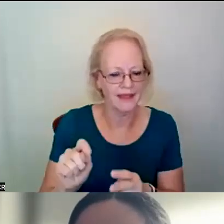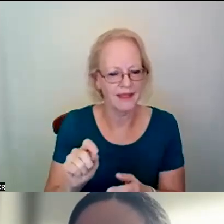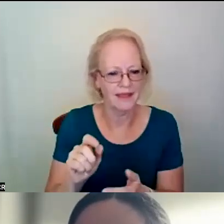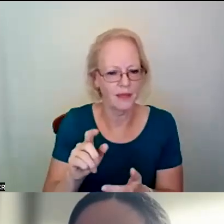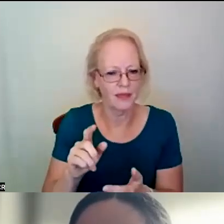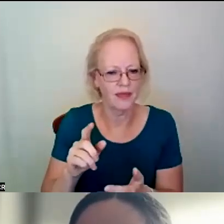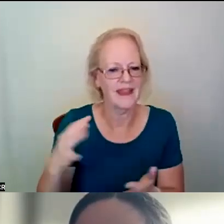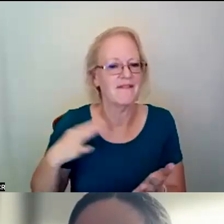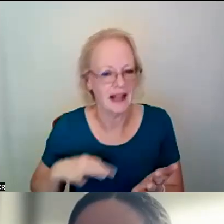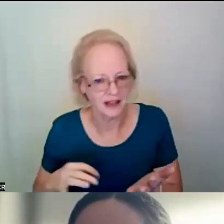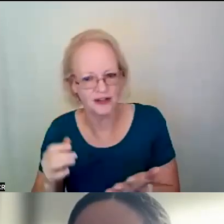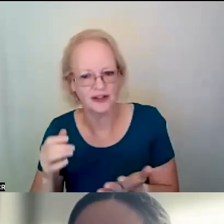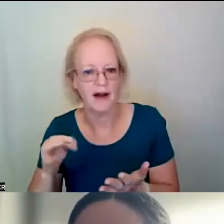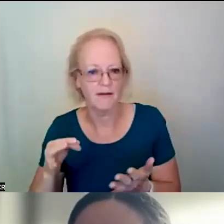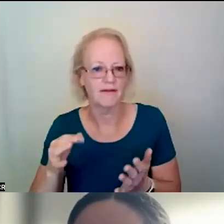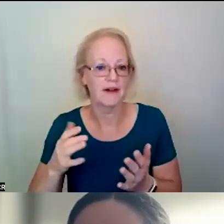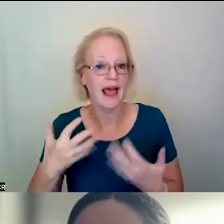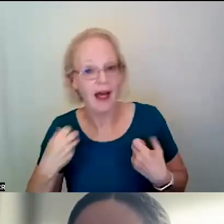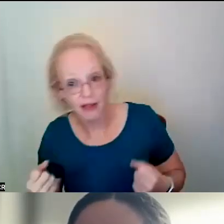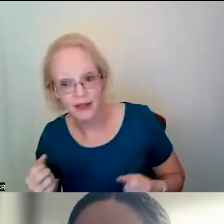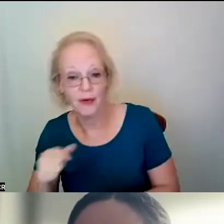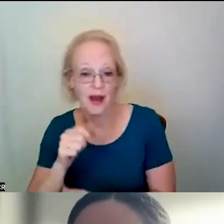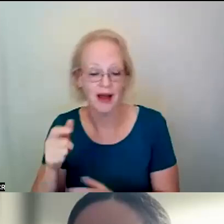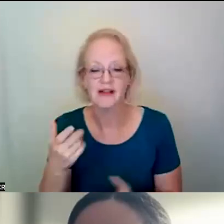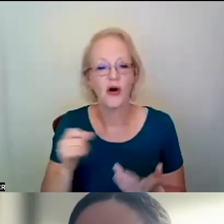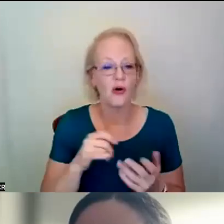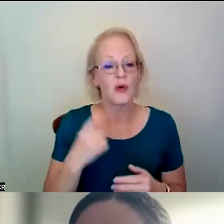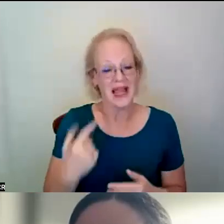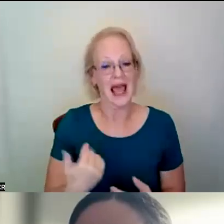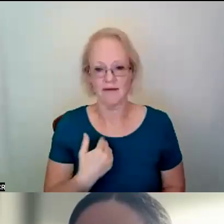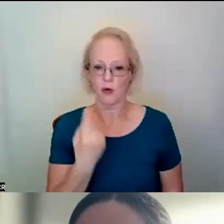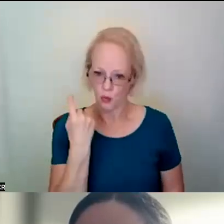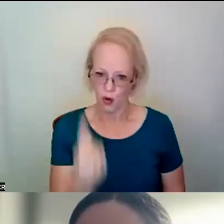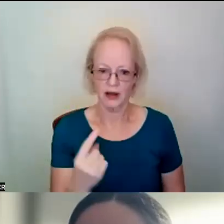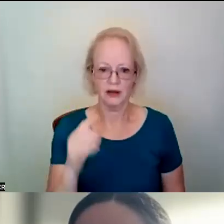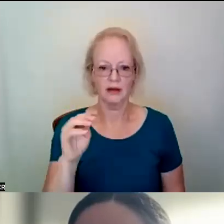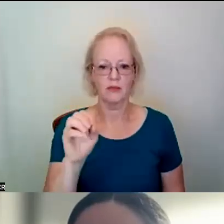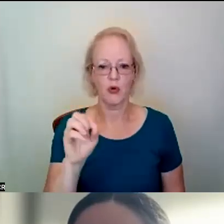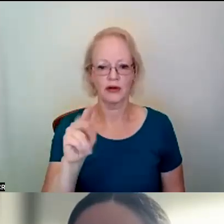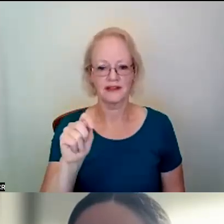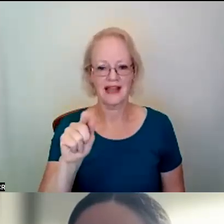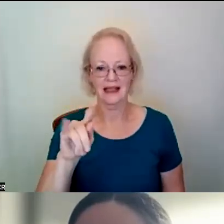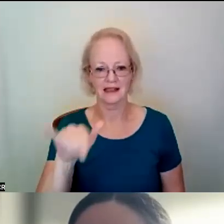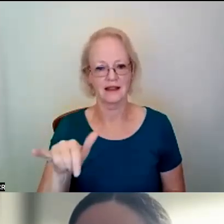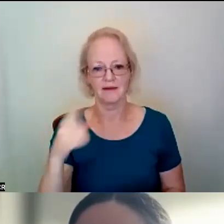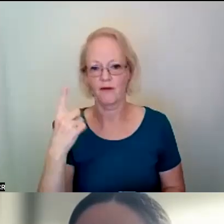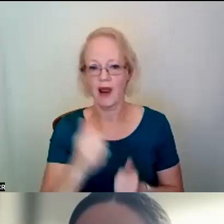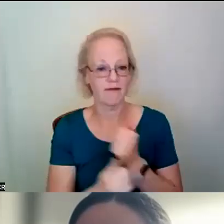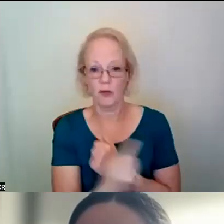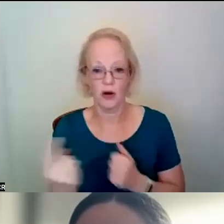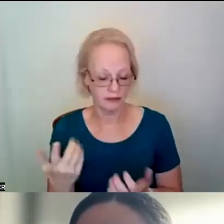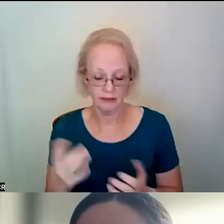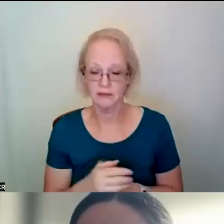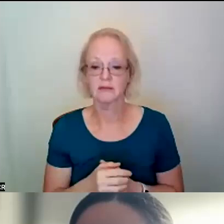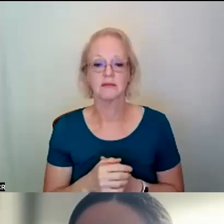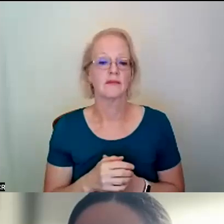in mortality. So it's one mortality basis for everyone. We take into account age and all of that when they buy in. We